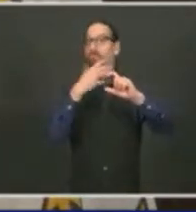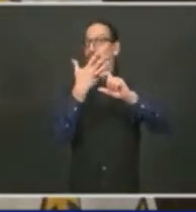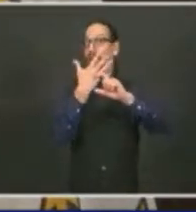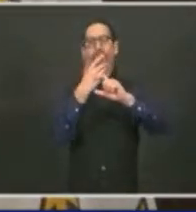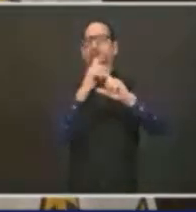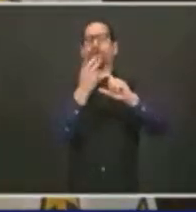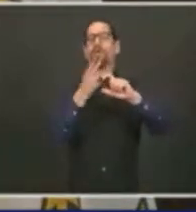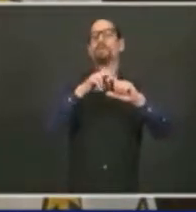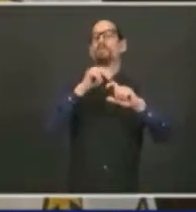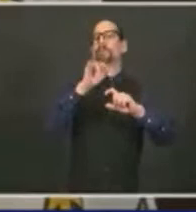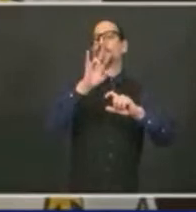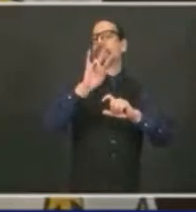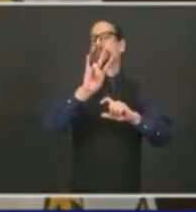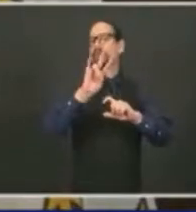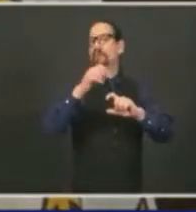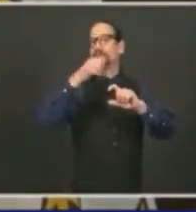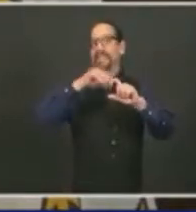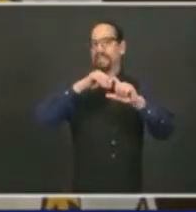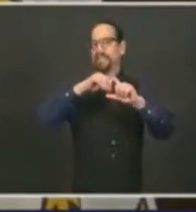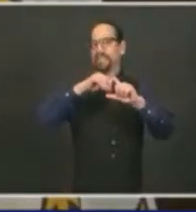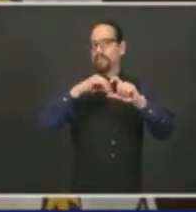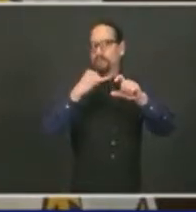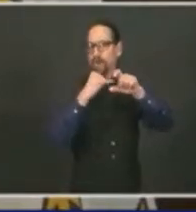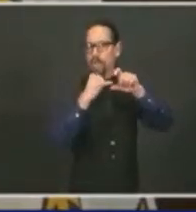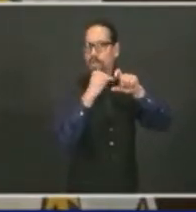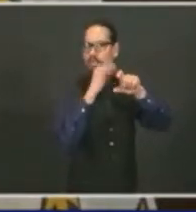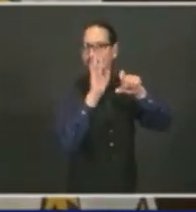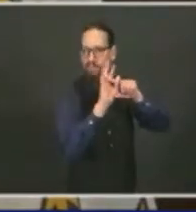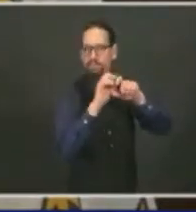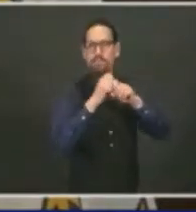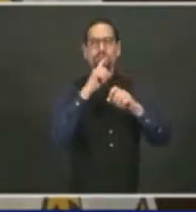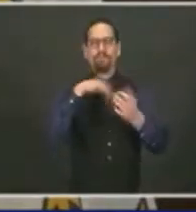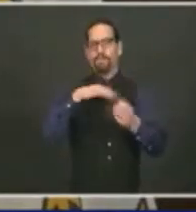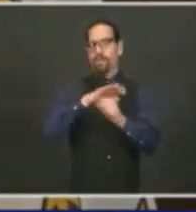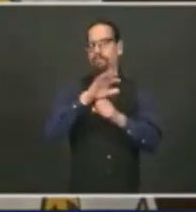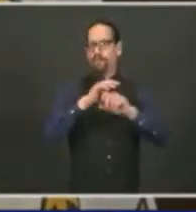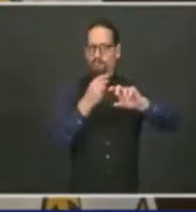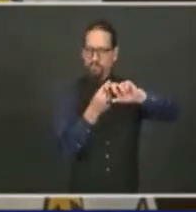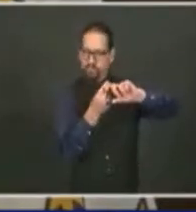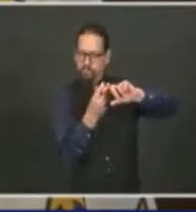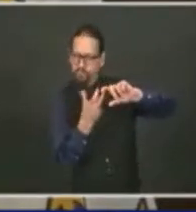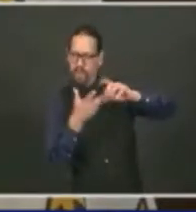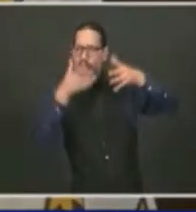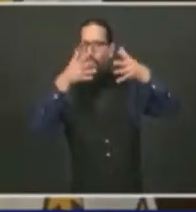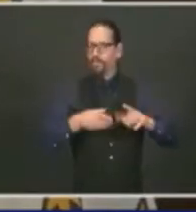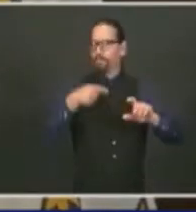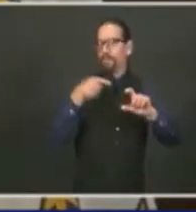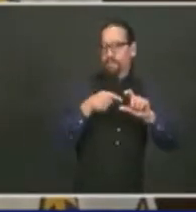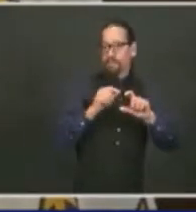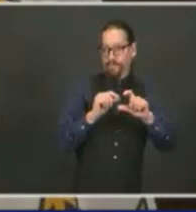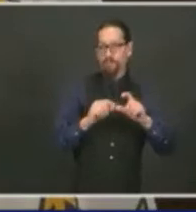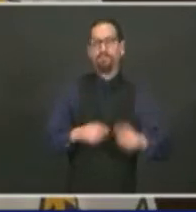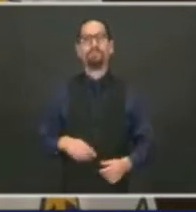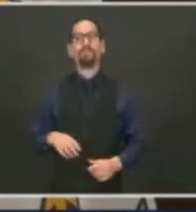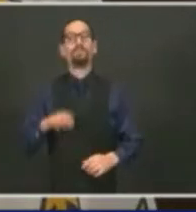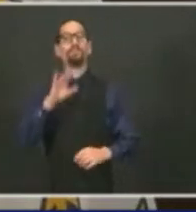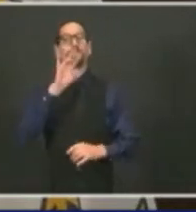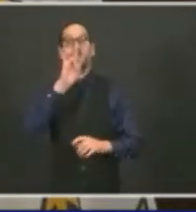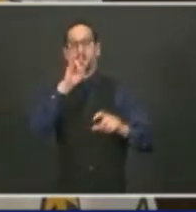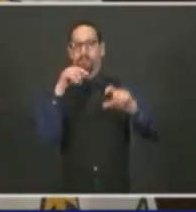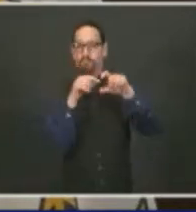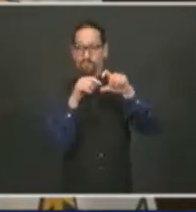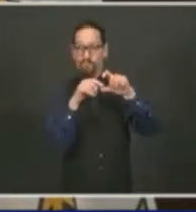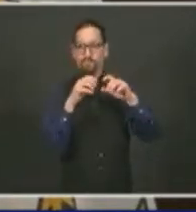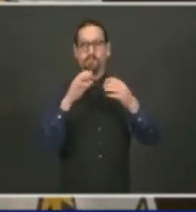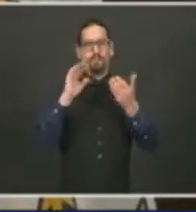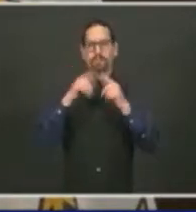6 or 7. So that's, you know, if you think about it, from a dose of 7 compared to 5, that's almost 20% more, right? So that's good news